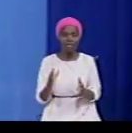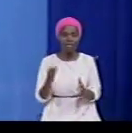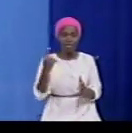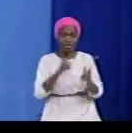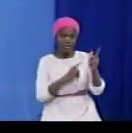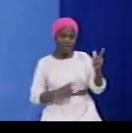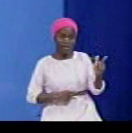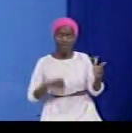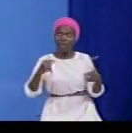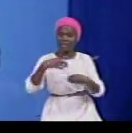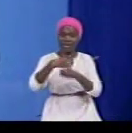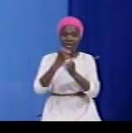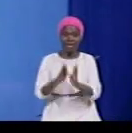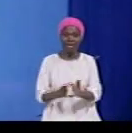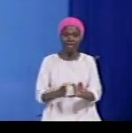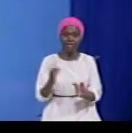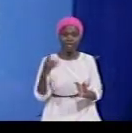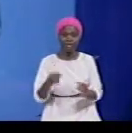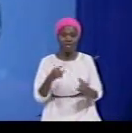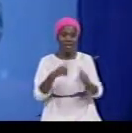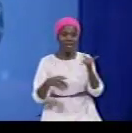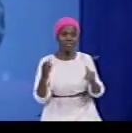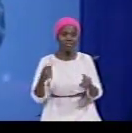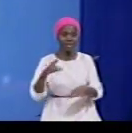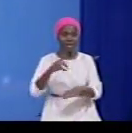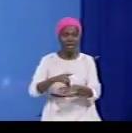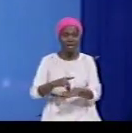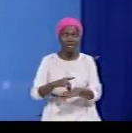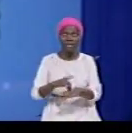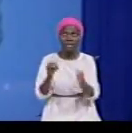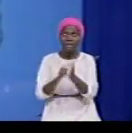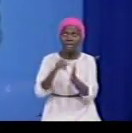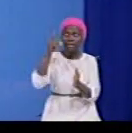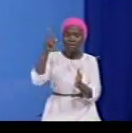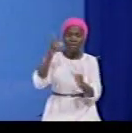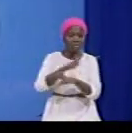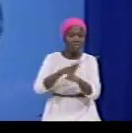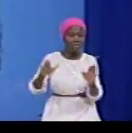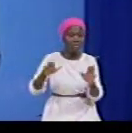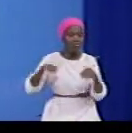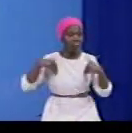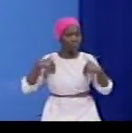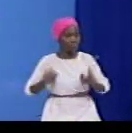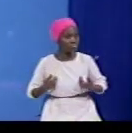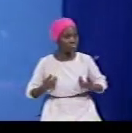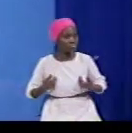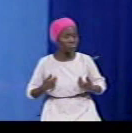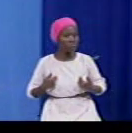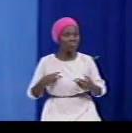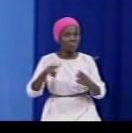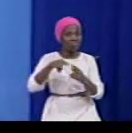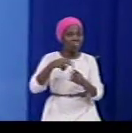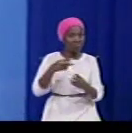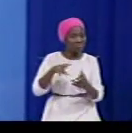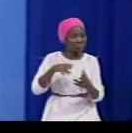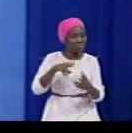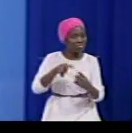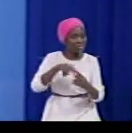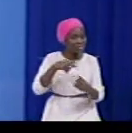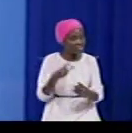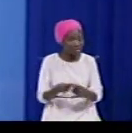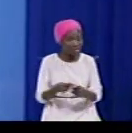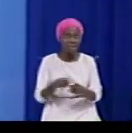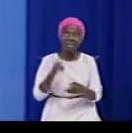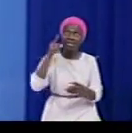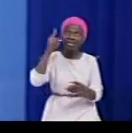the ends of the earth, he fainteth not, neither is he weary. There is no searching